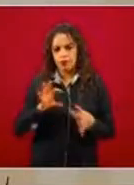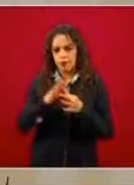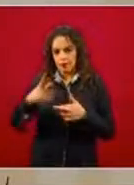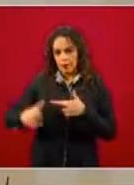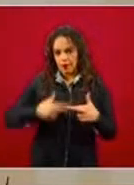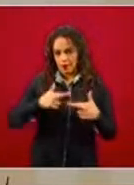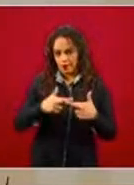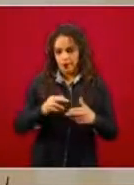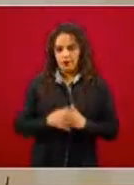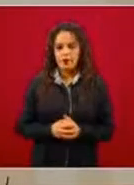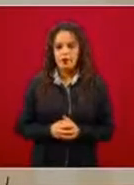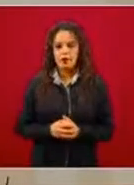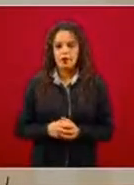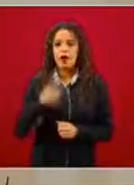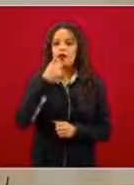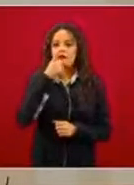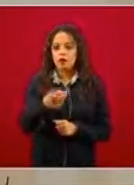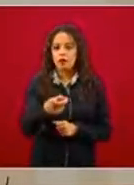other governors